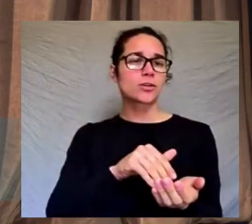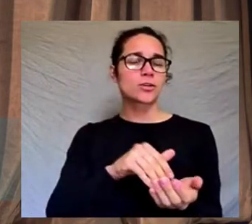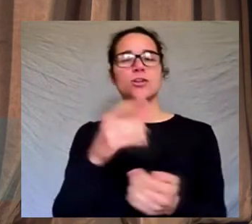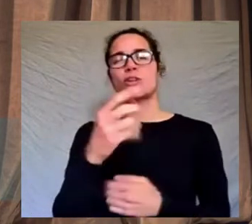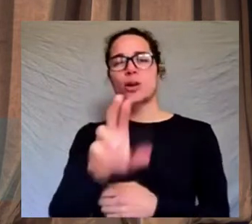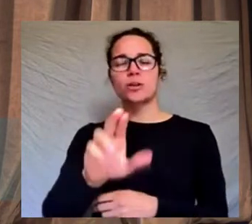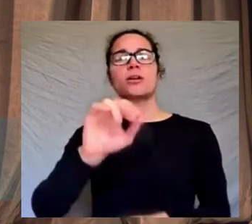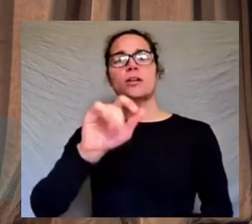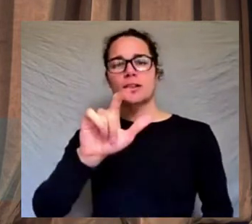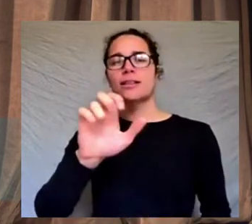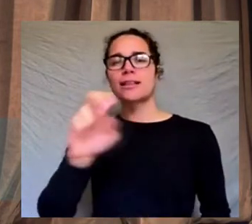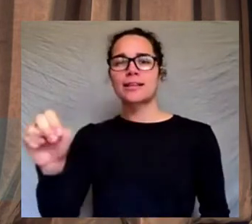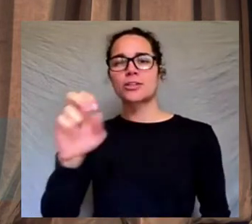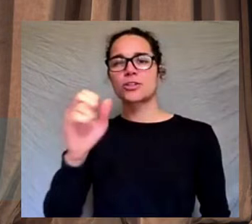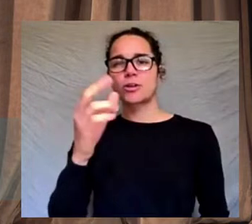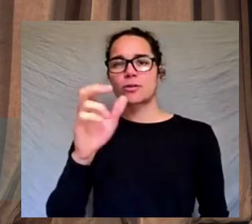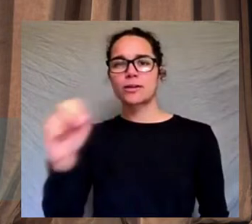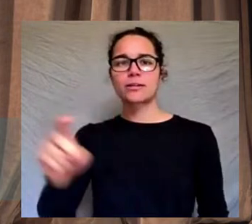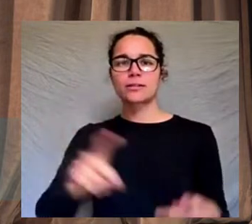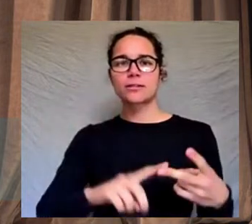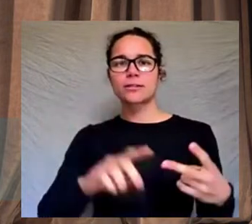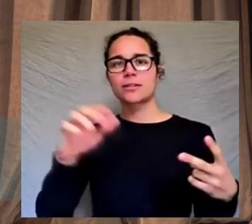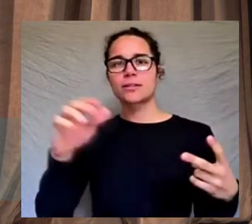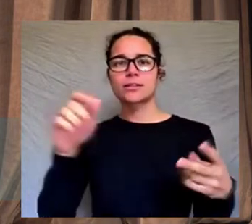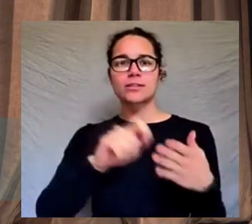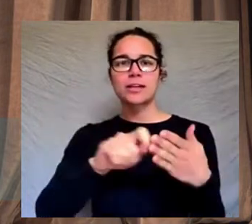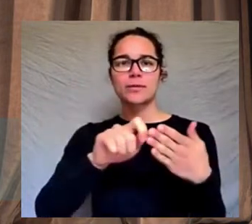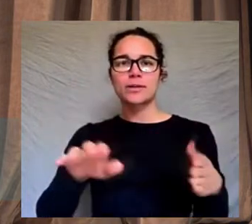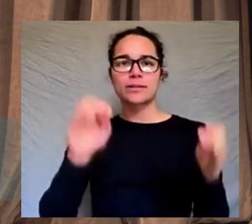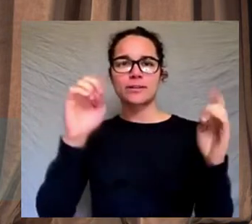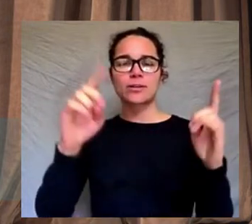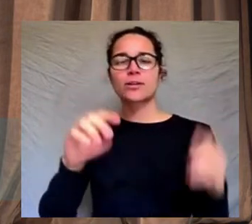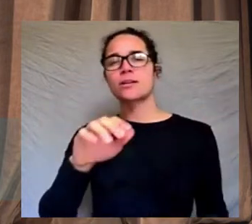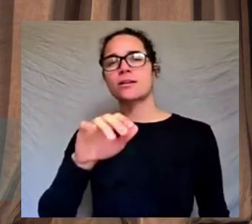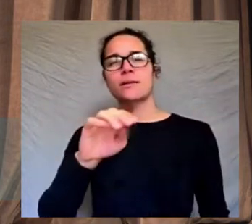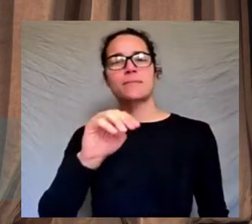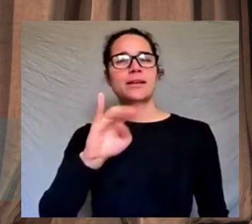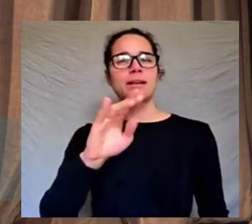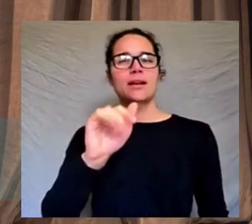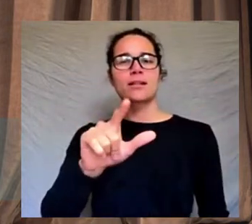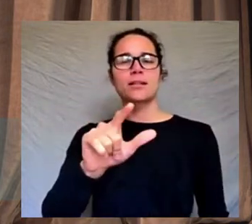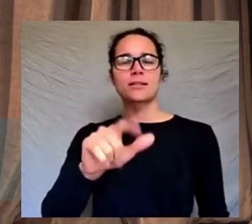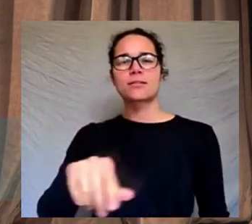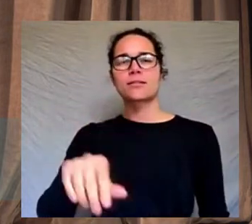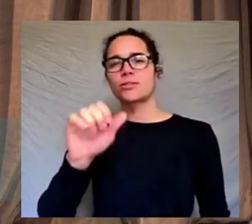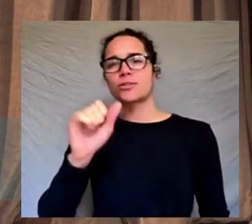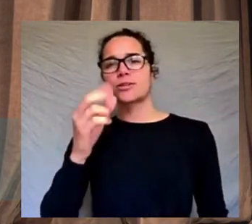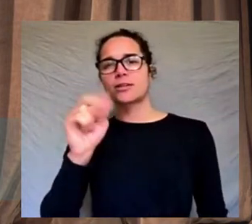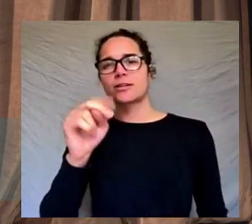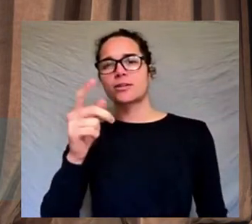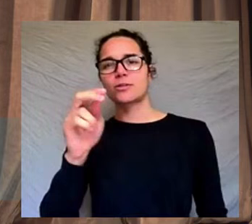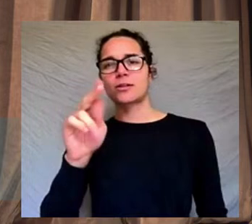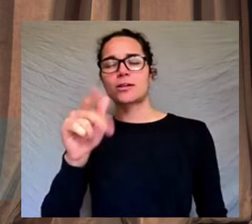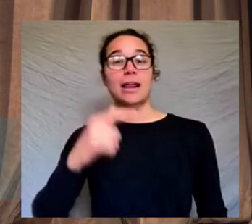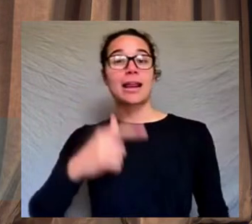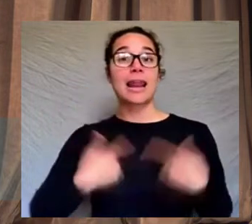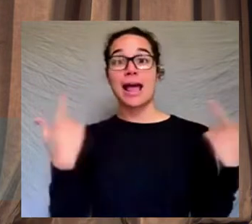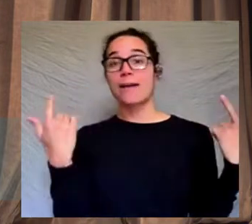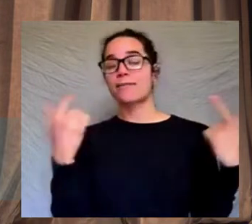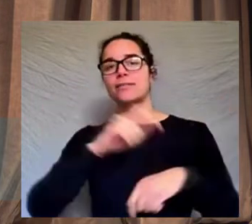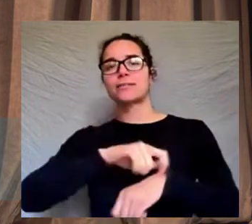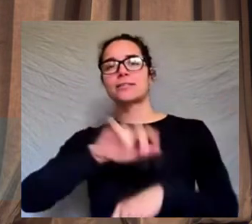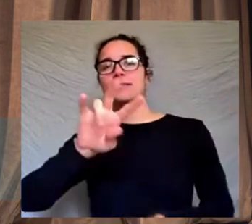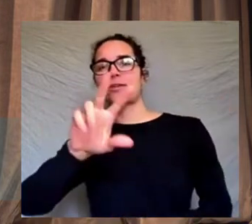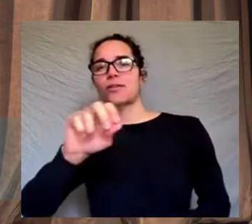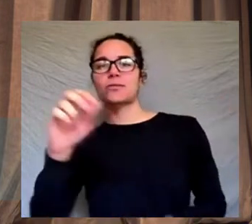and Secretary of Education Miguel Cardona, live at the National Archives, our partner, at 7:30. So you can join back in at